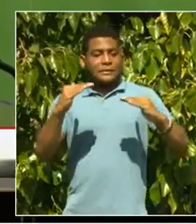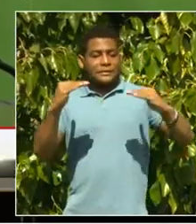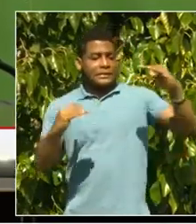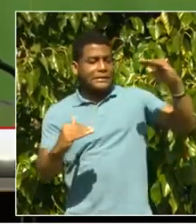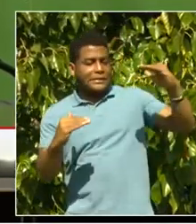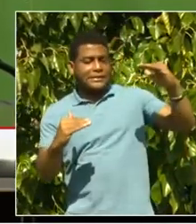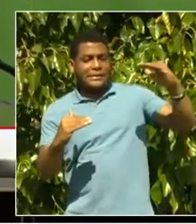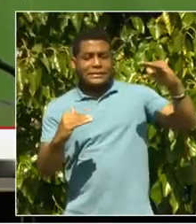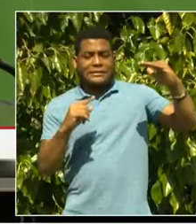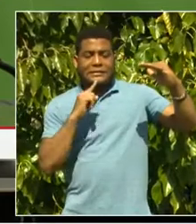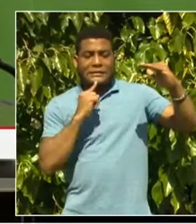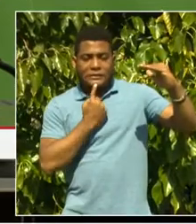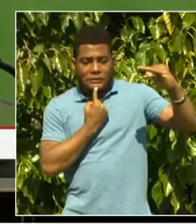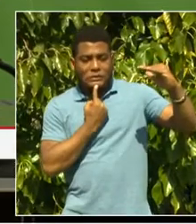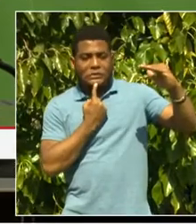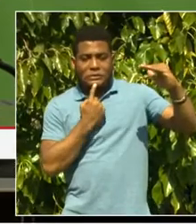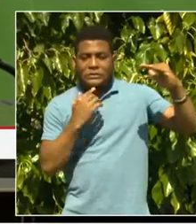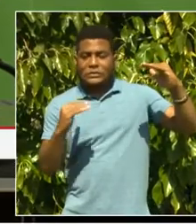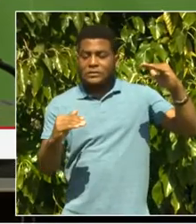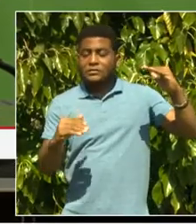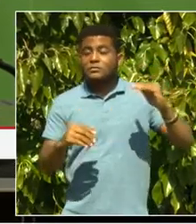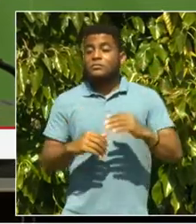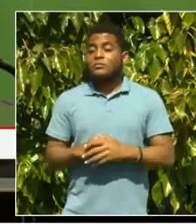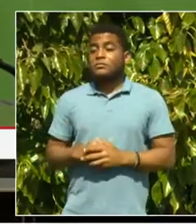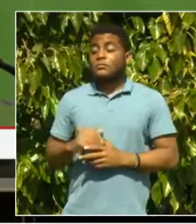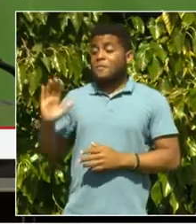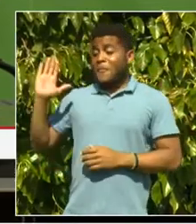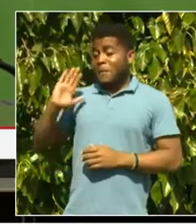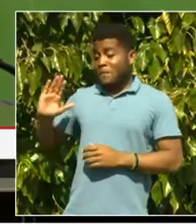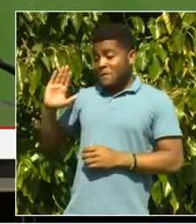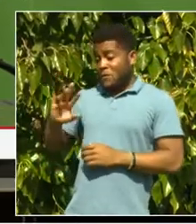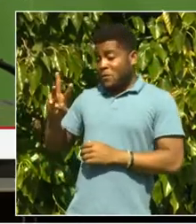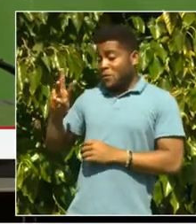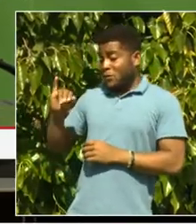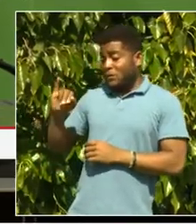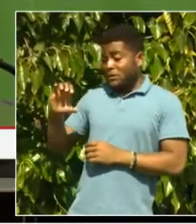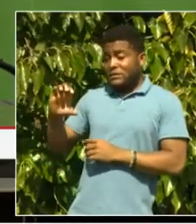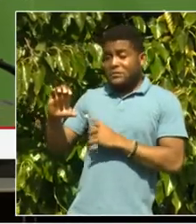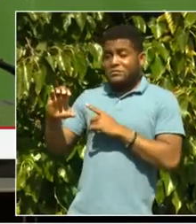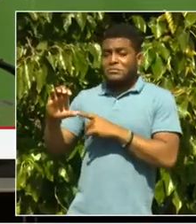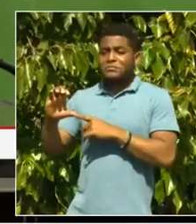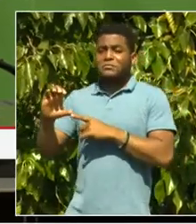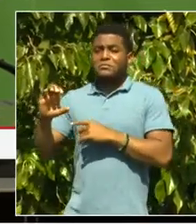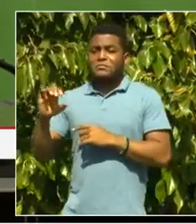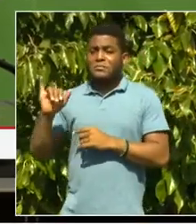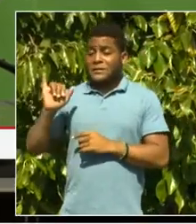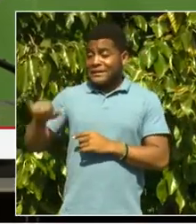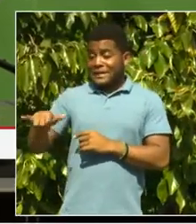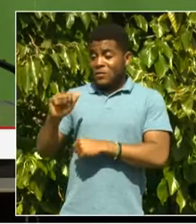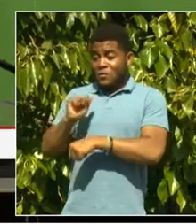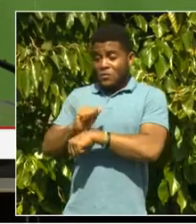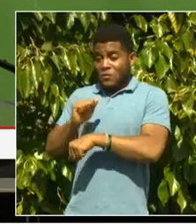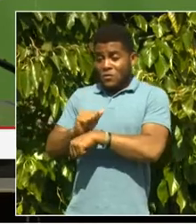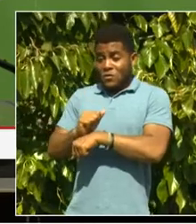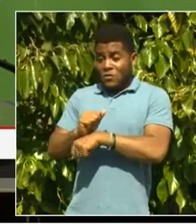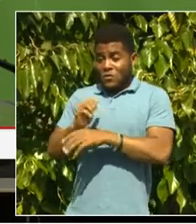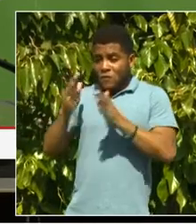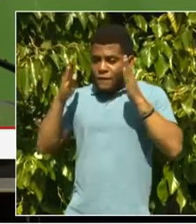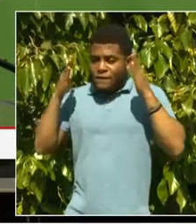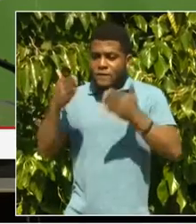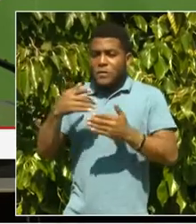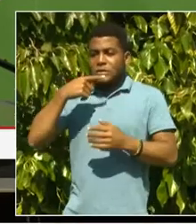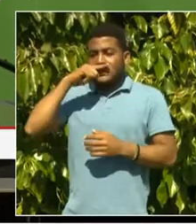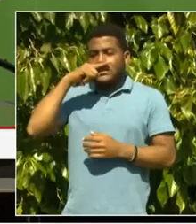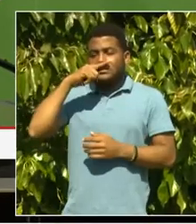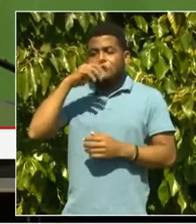WIC from the earliest days impact how our little boys and girls living in the District of Columbia